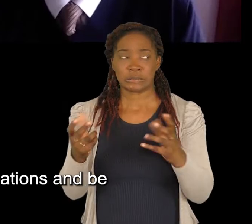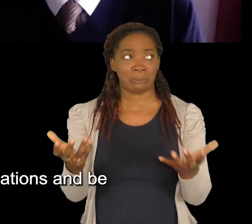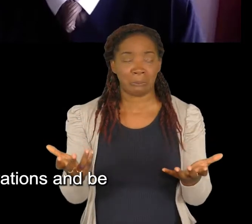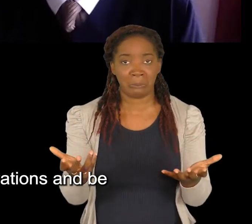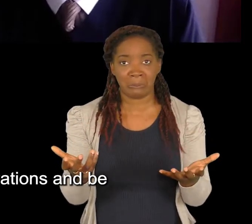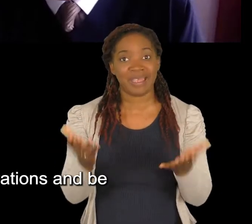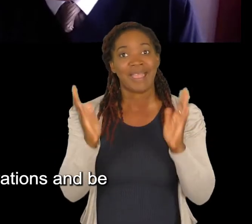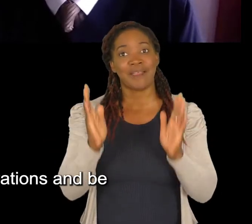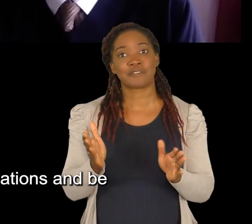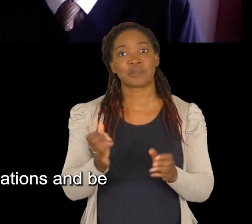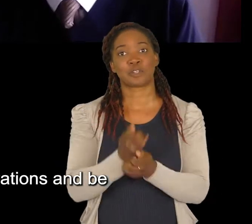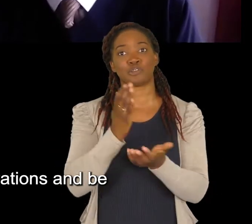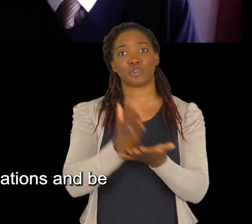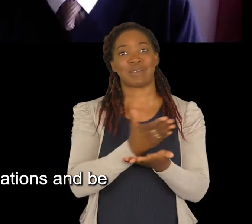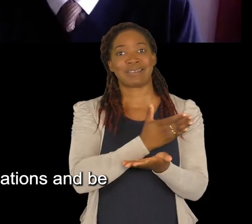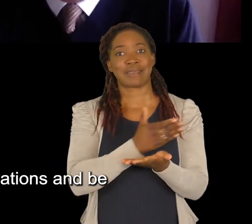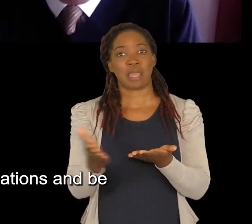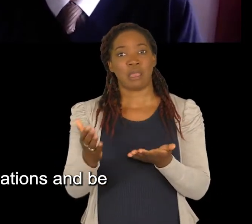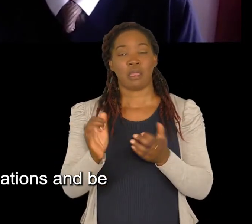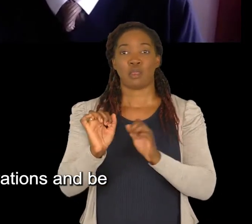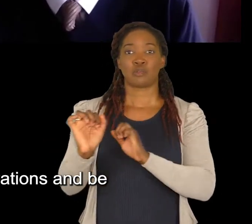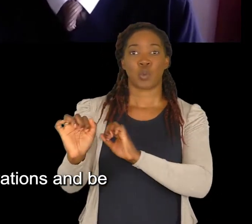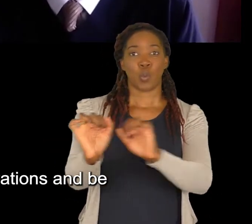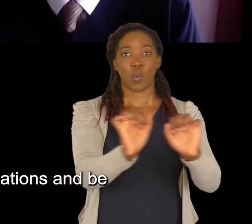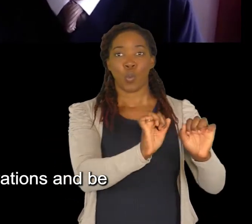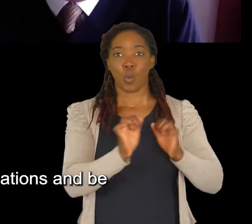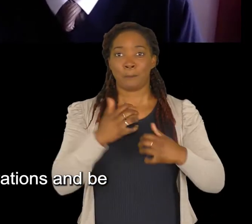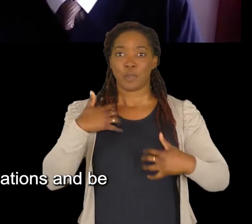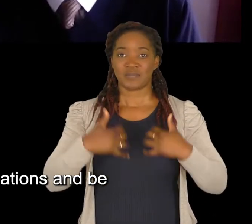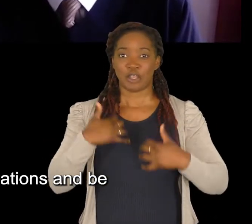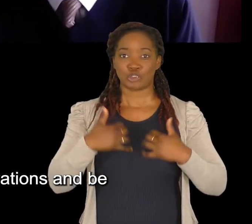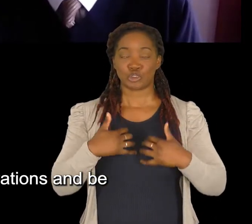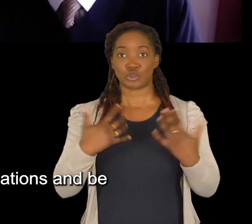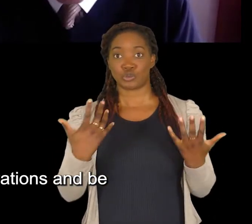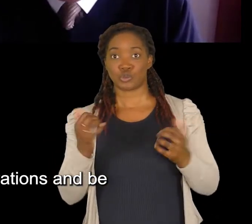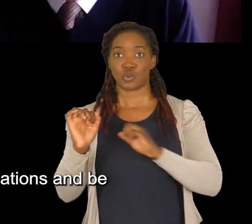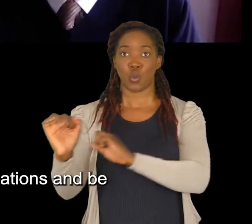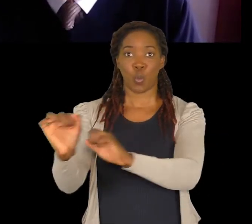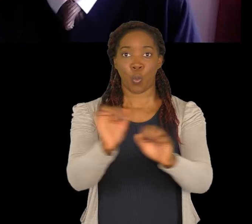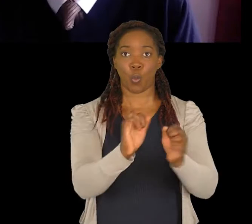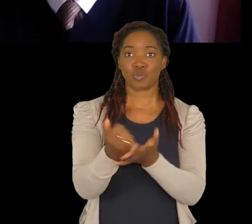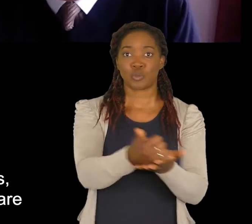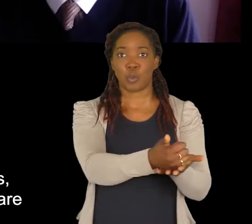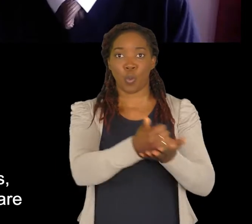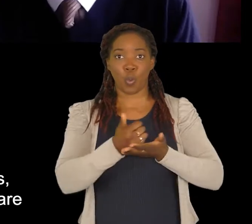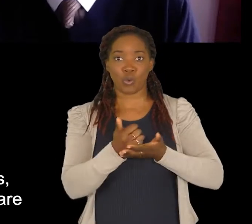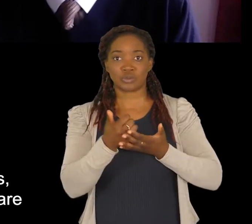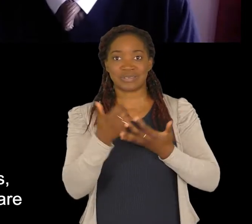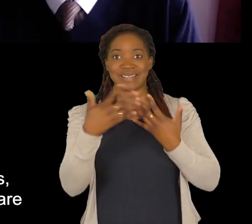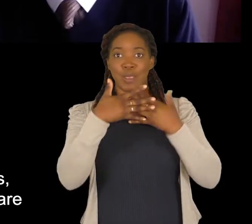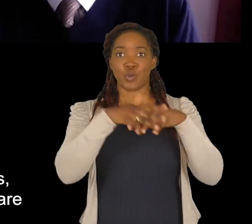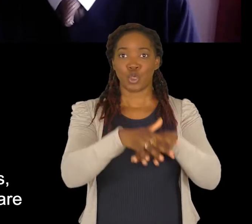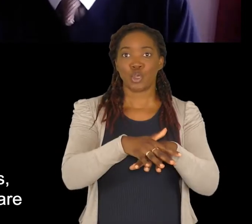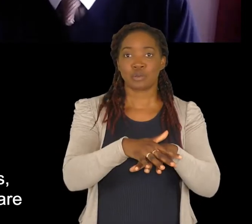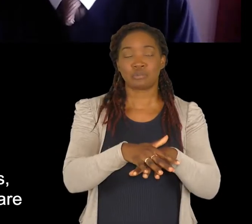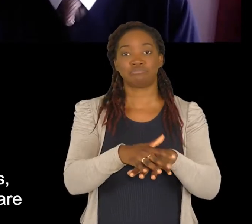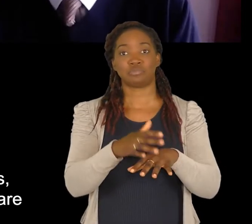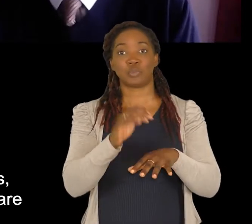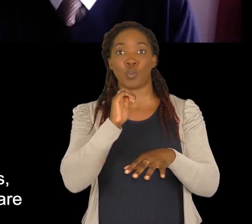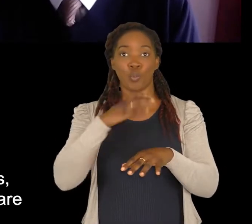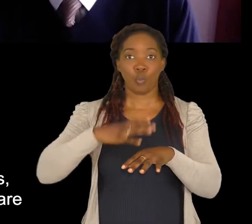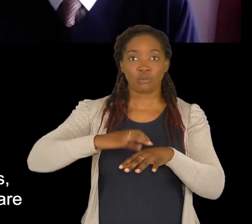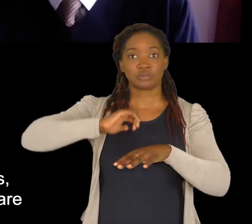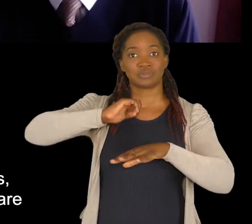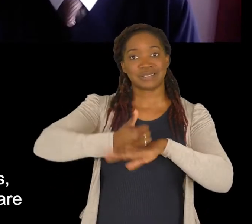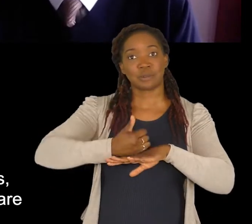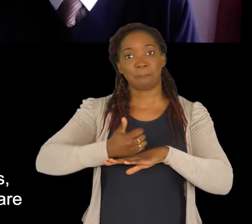be clear on your motivations, be very clear on your support network, right? Mm-hmm. If you are going to set